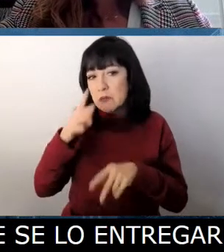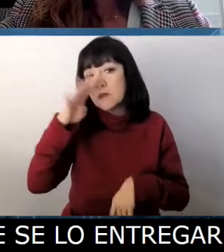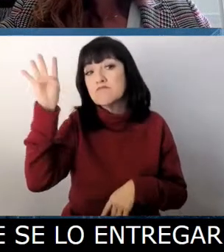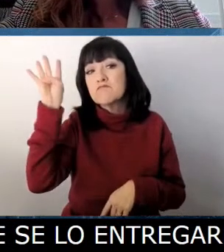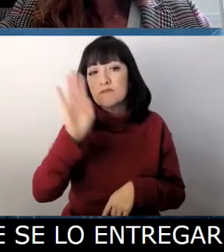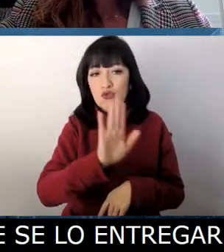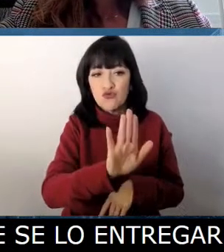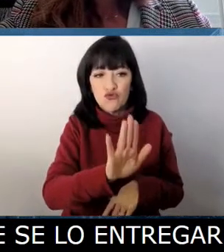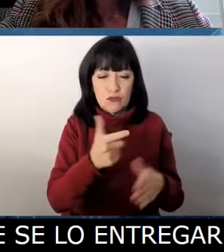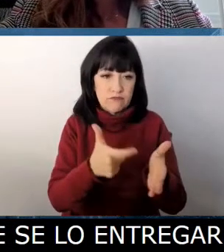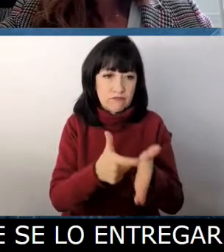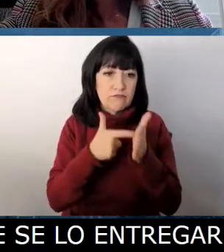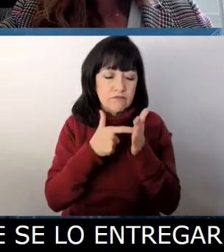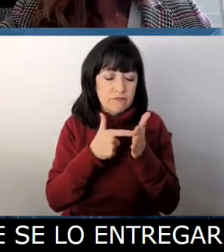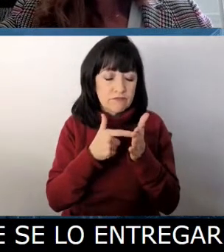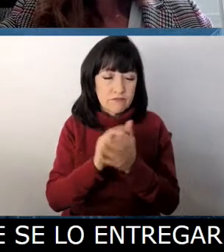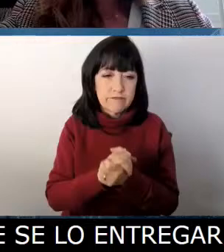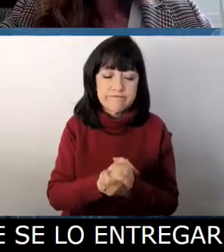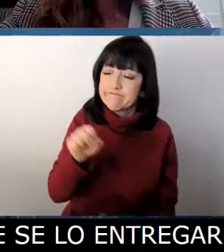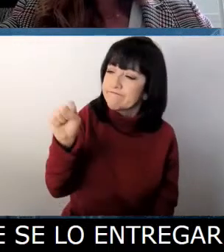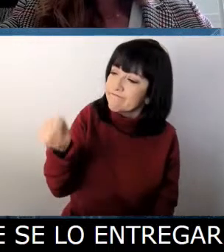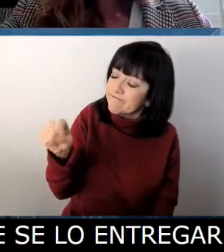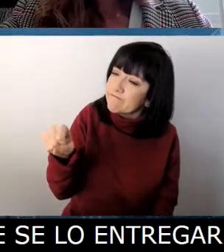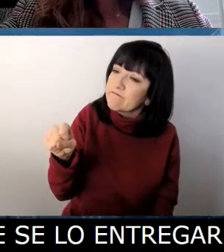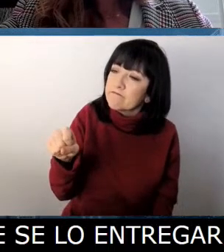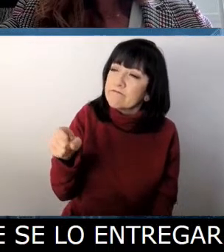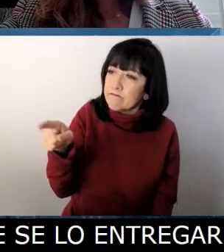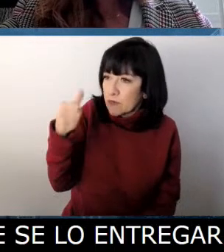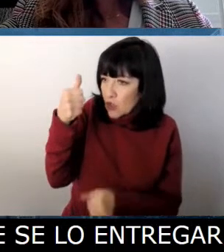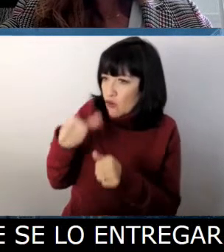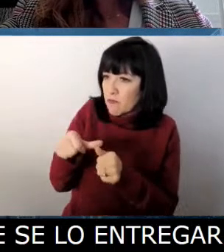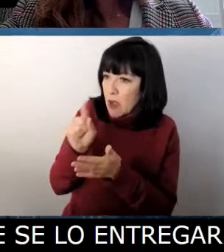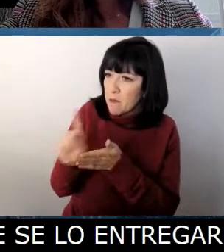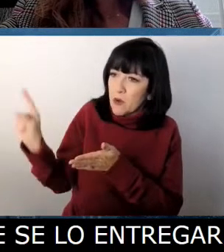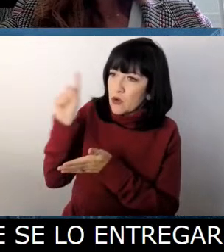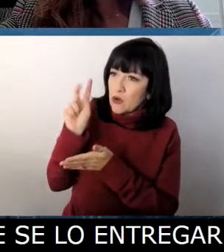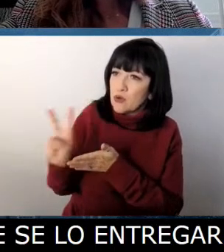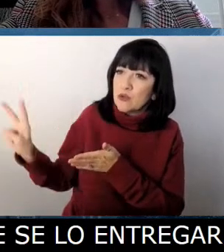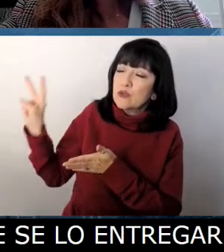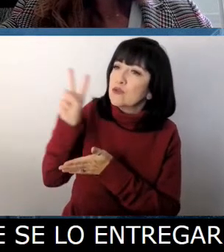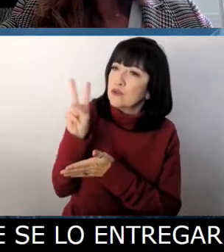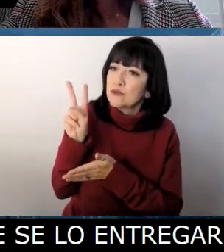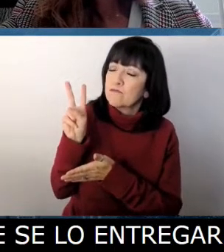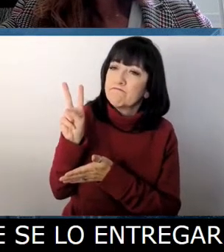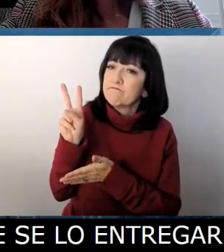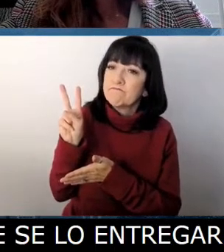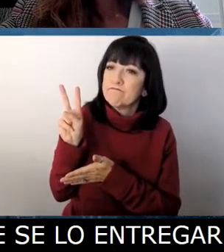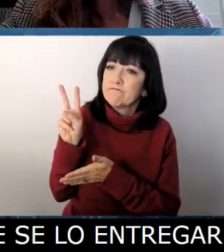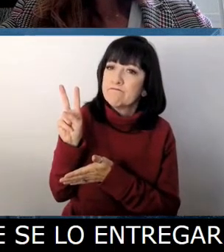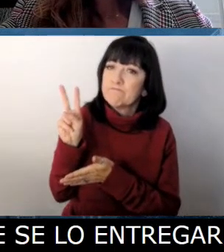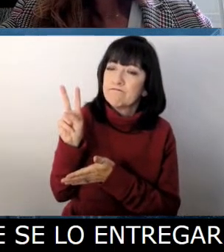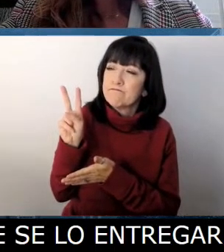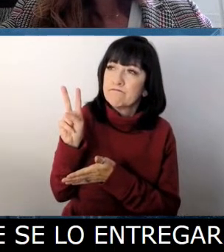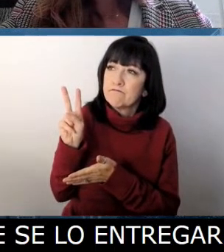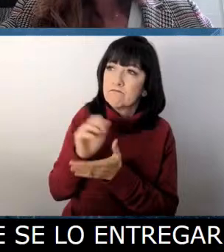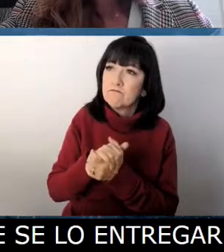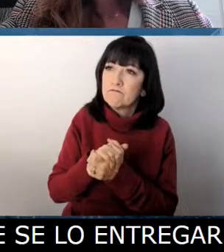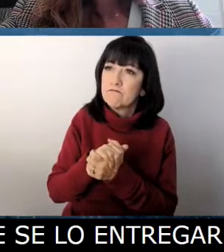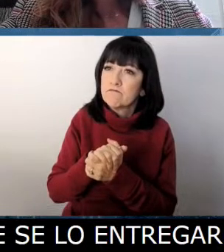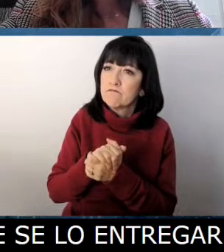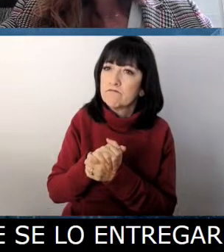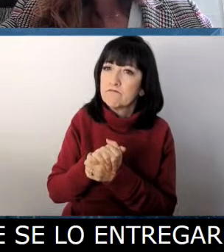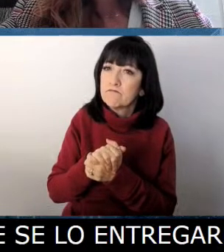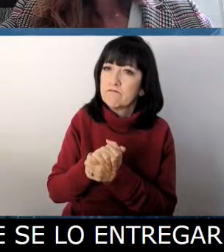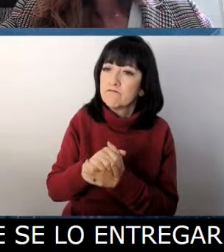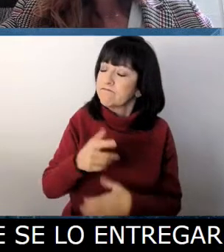ago when we put it in place that said that we weren't going to enforce it with a